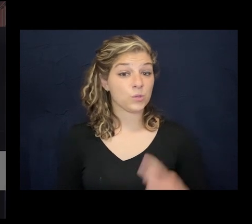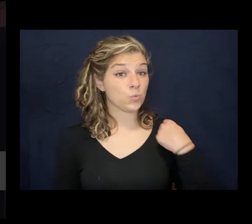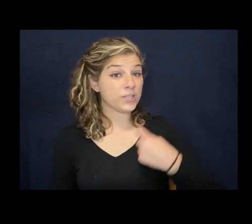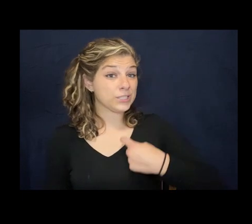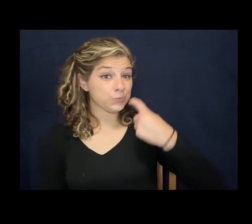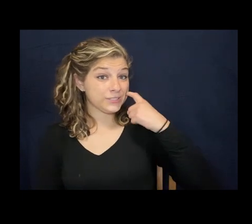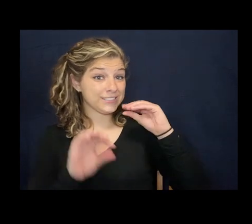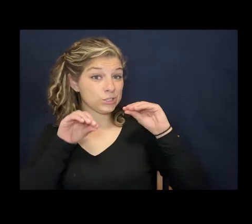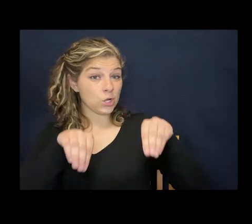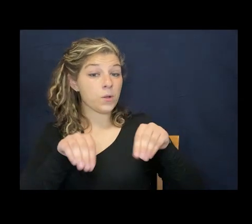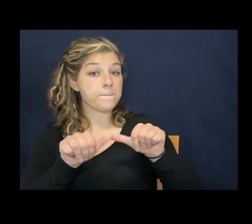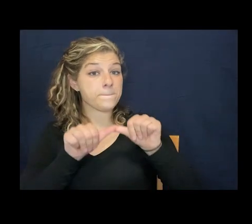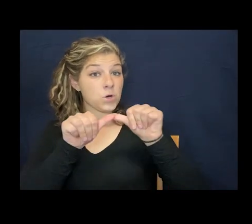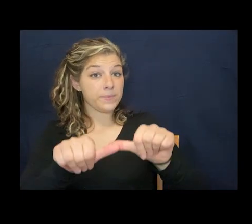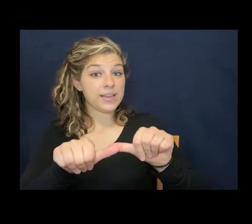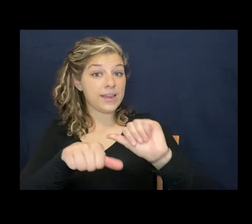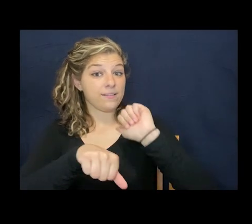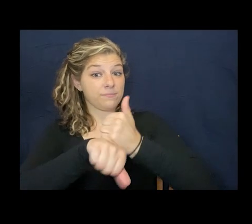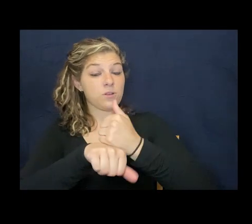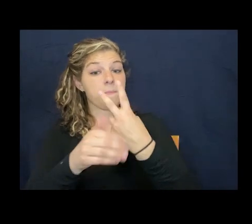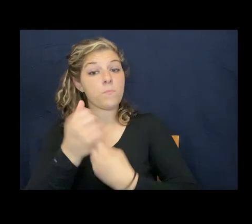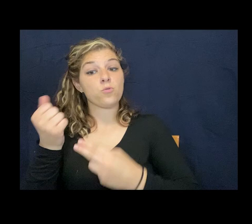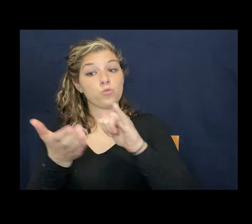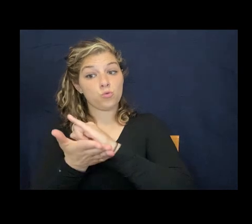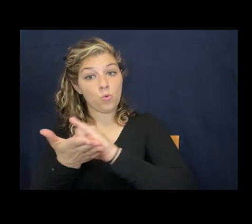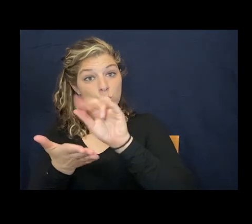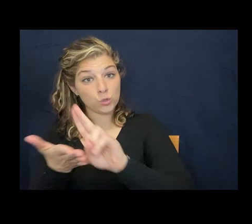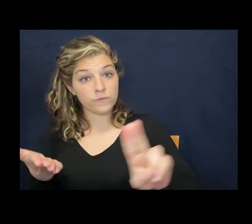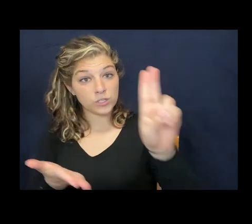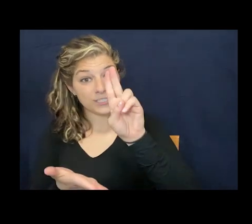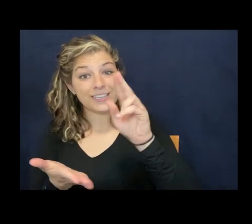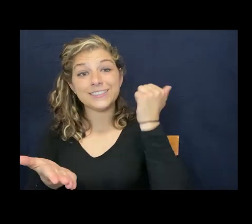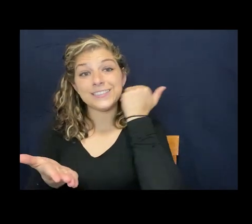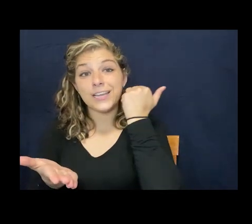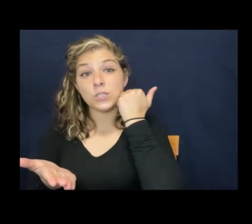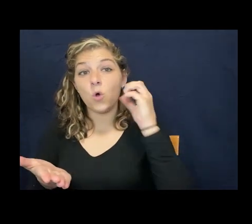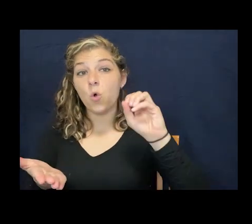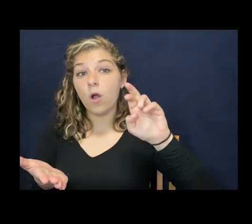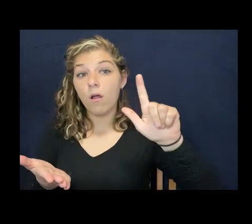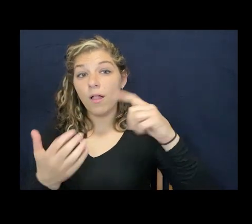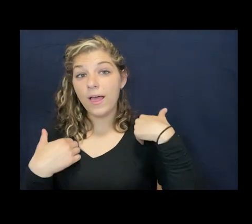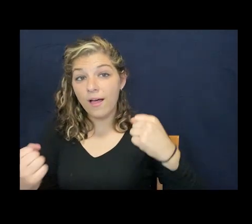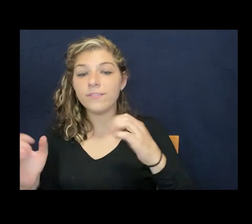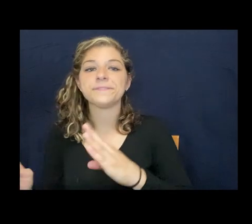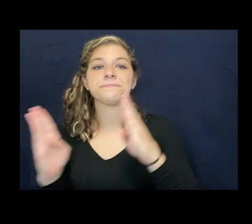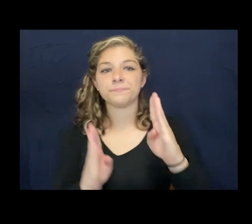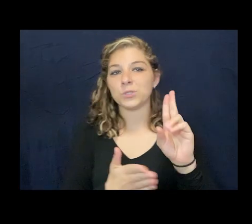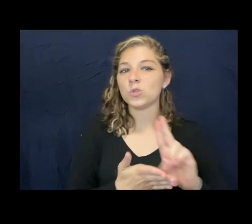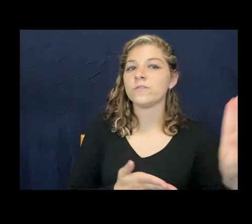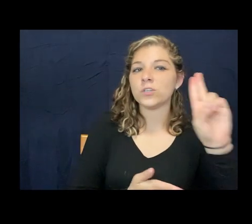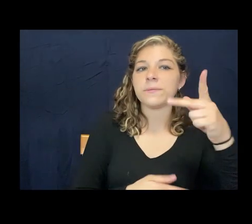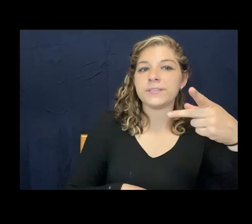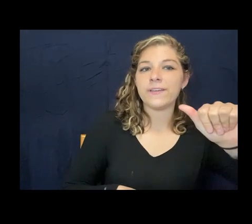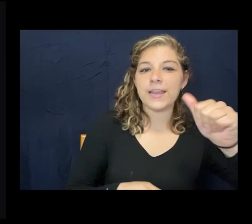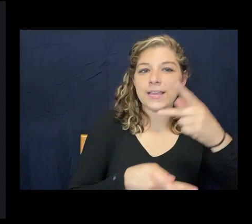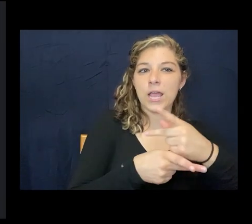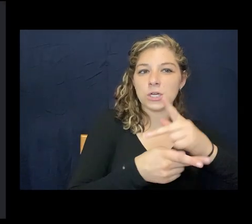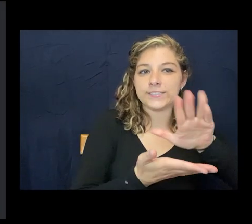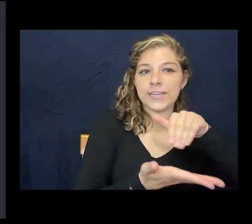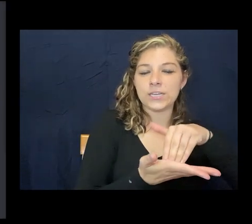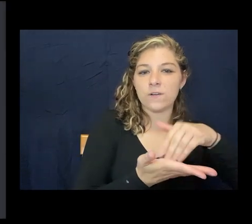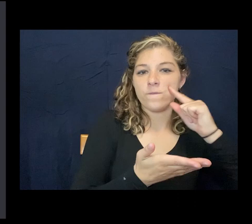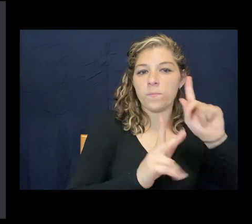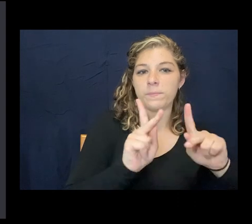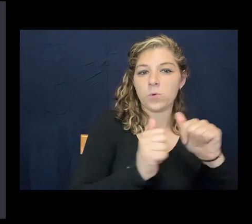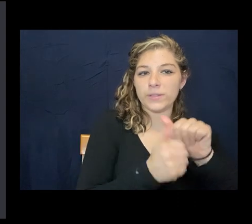We've recently installed permanent exhibitions at both New York University's Dental Oral Health and University of Pennsylvania's Care Center